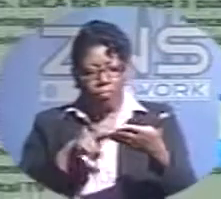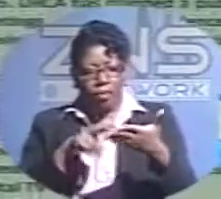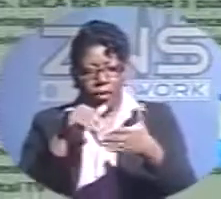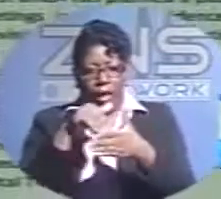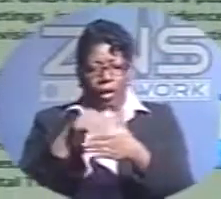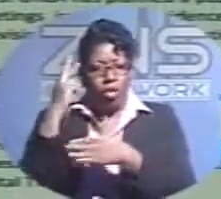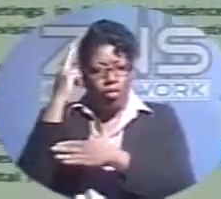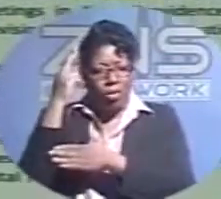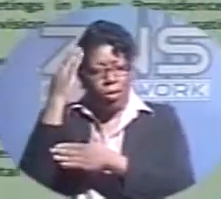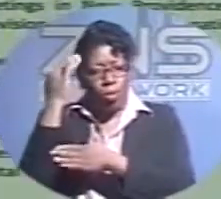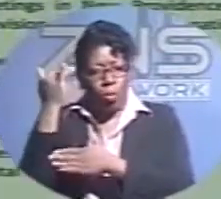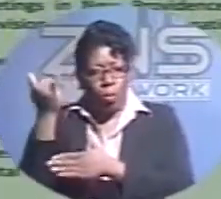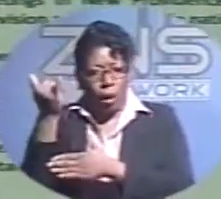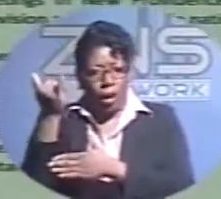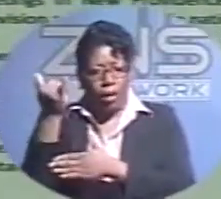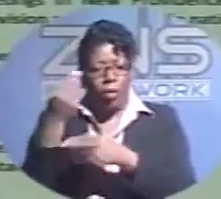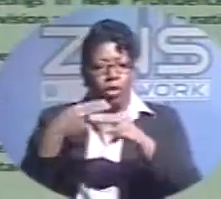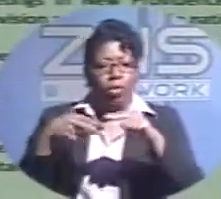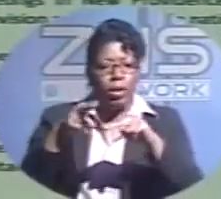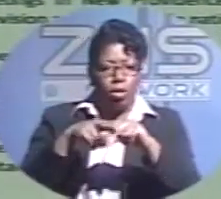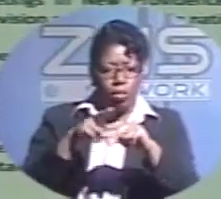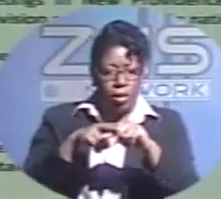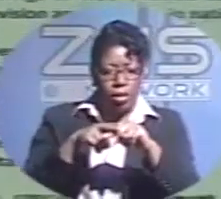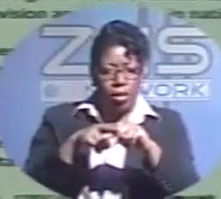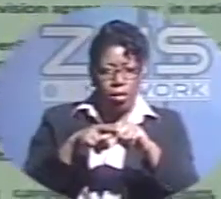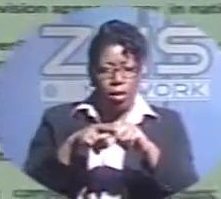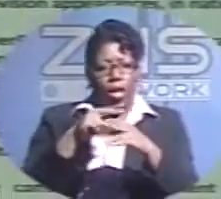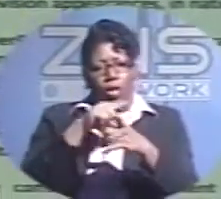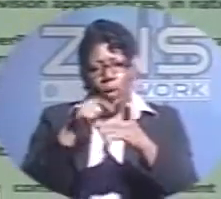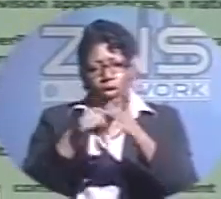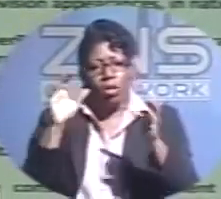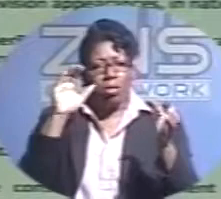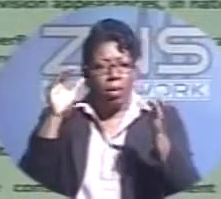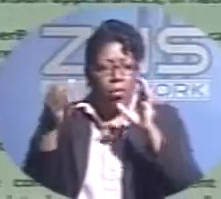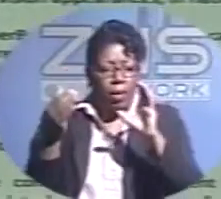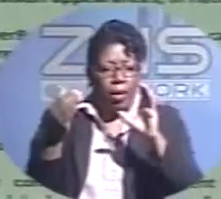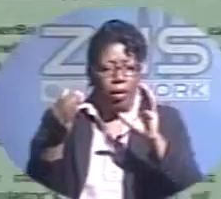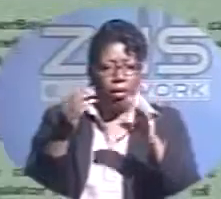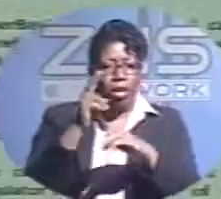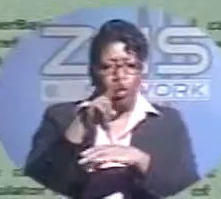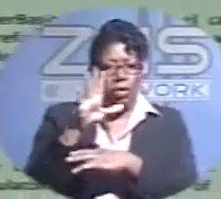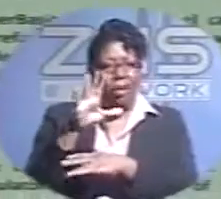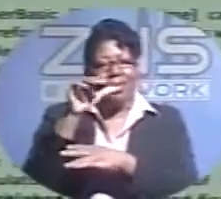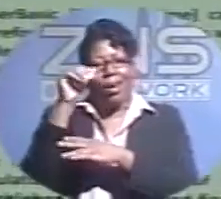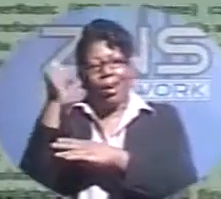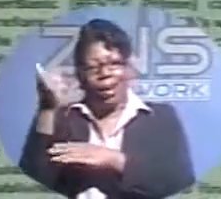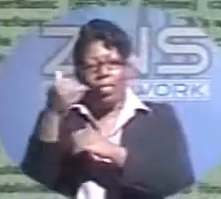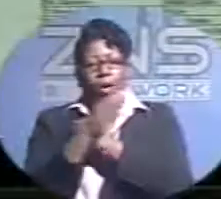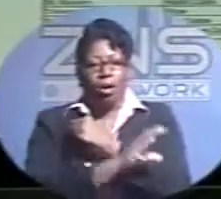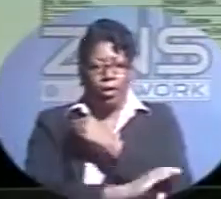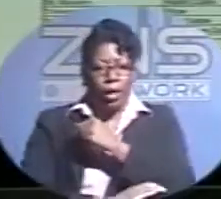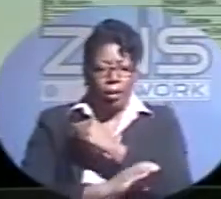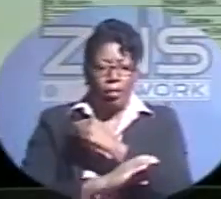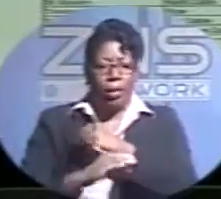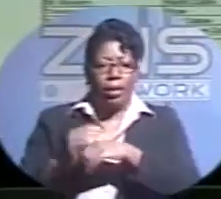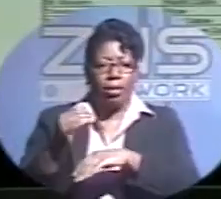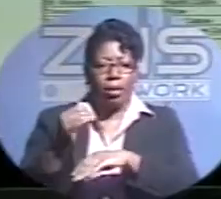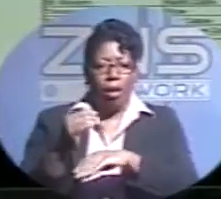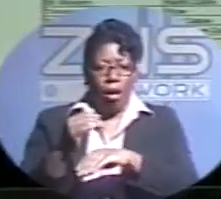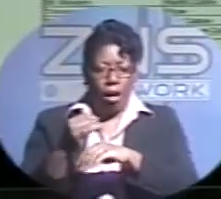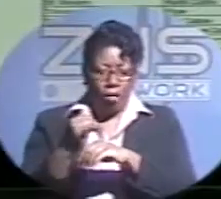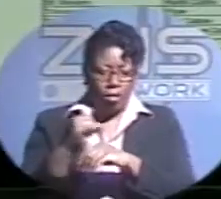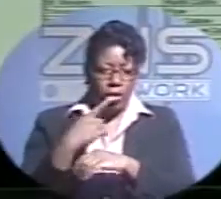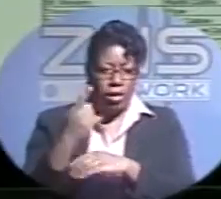rationale for the price increase reveals that when compared to 25 other Caribbean countries with a similar